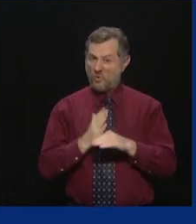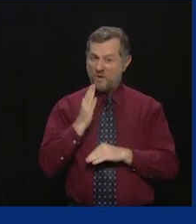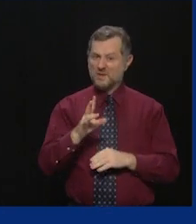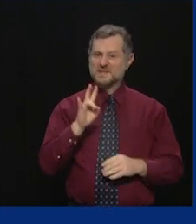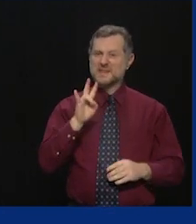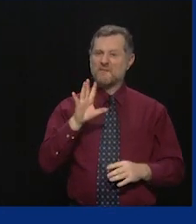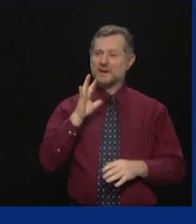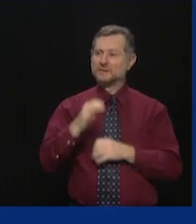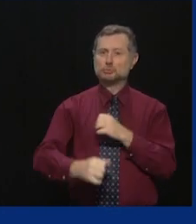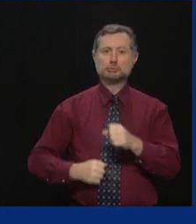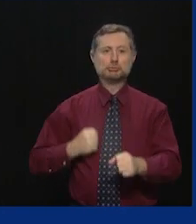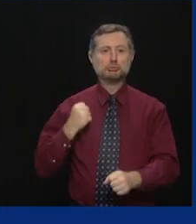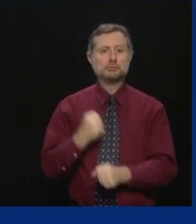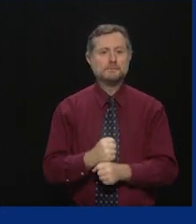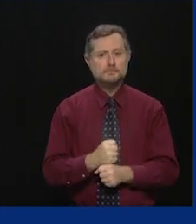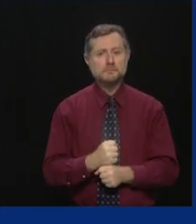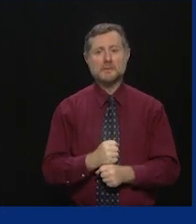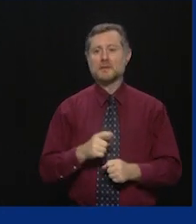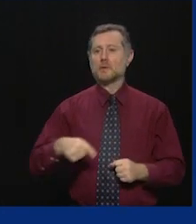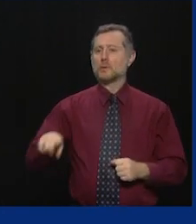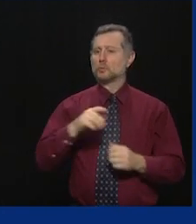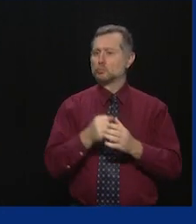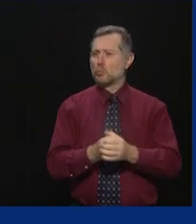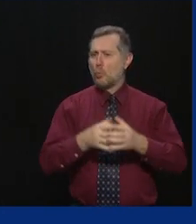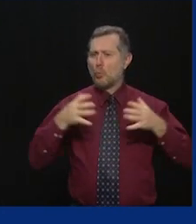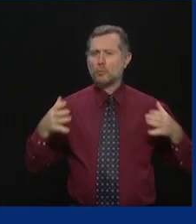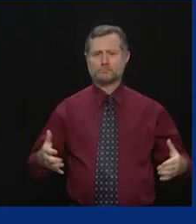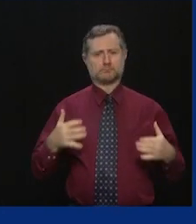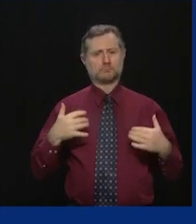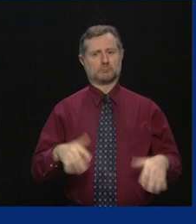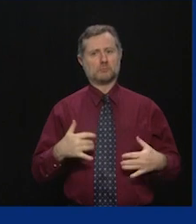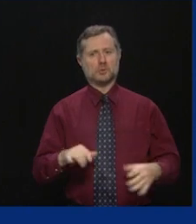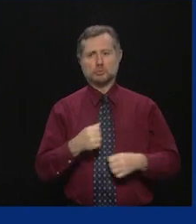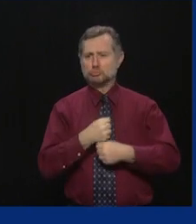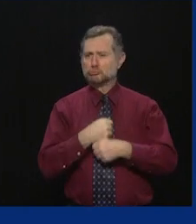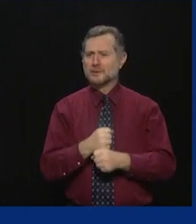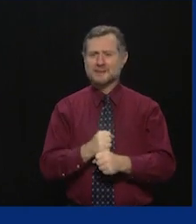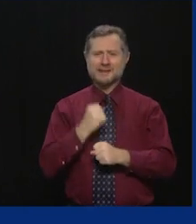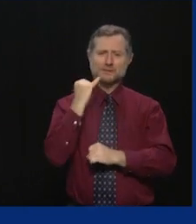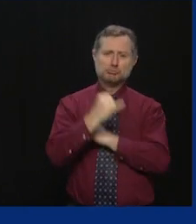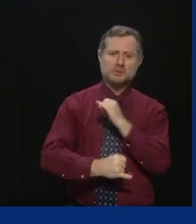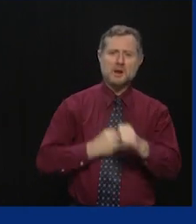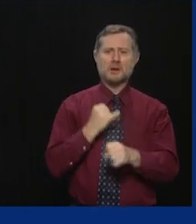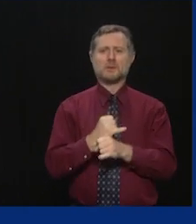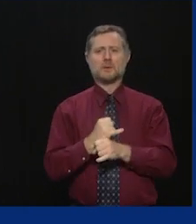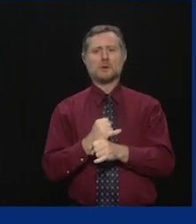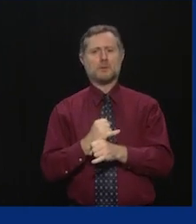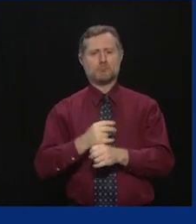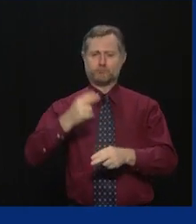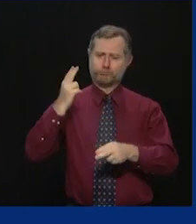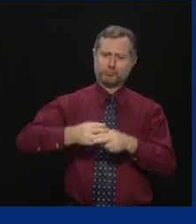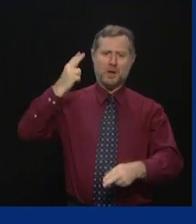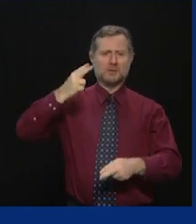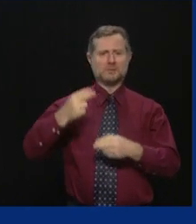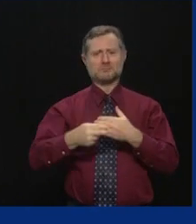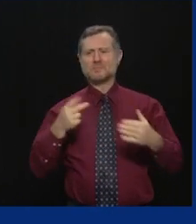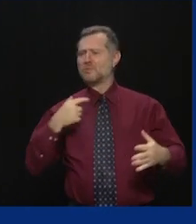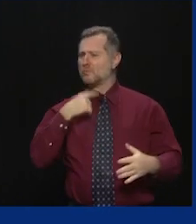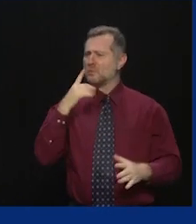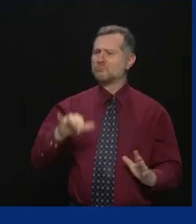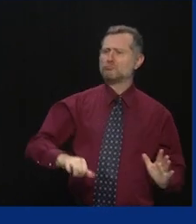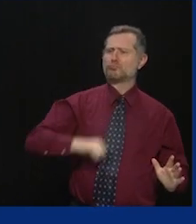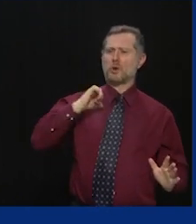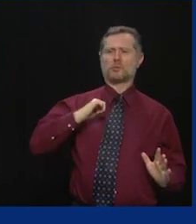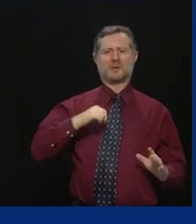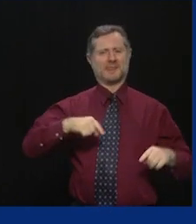and they've just created an international brand that we're so proud that they've called this area home. But to know that that is going